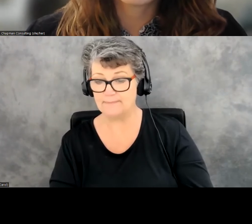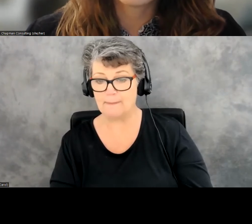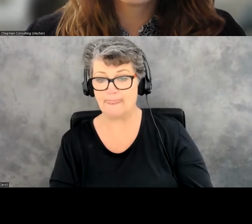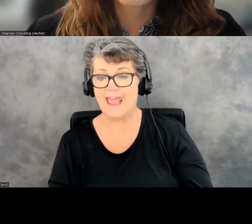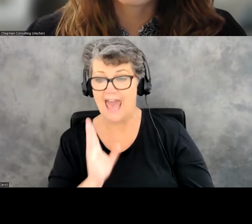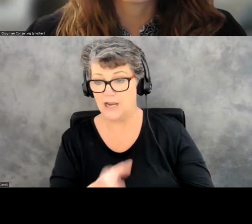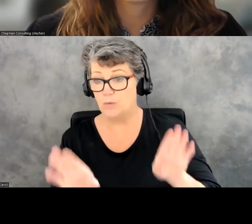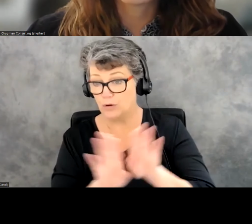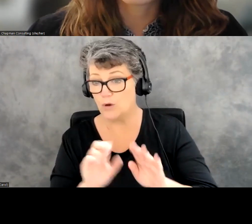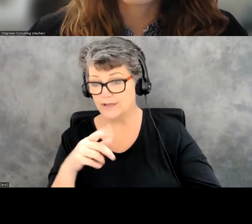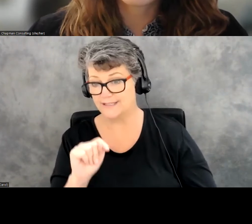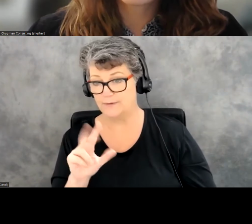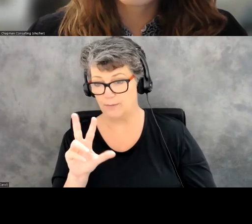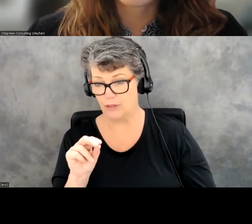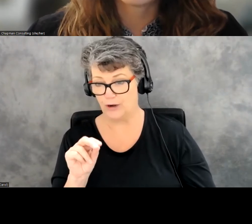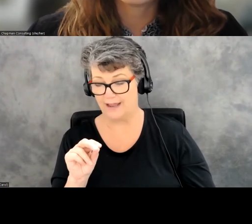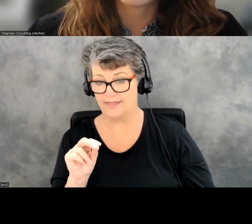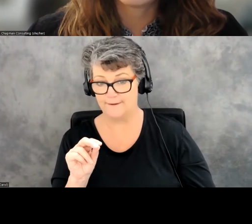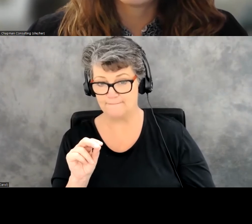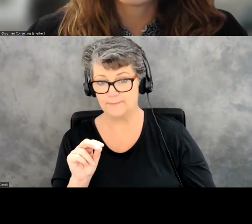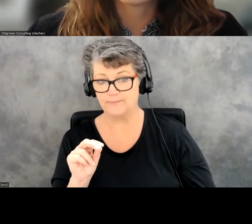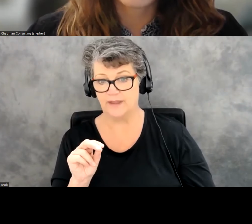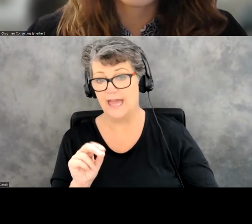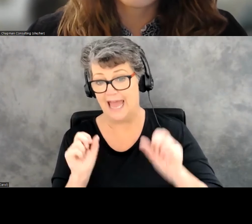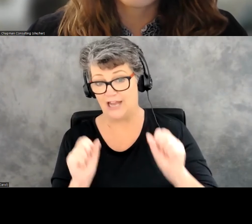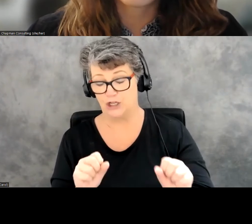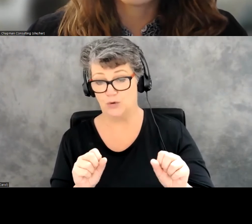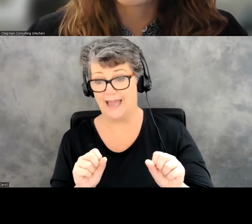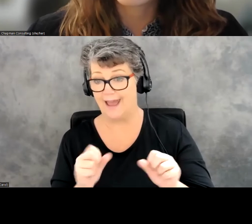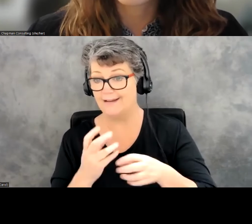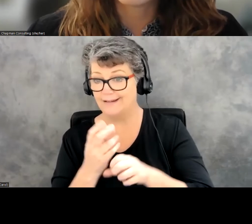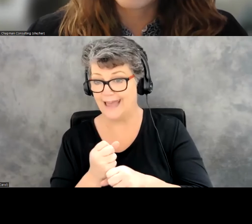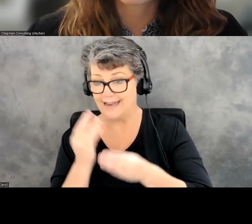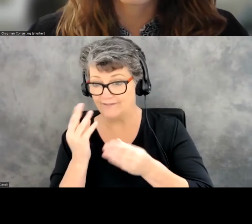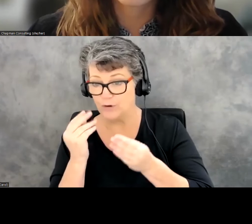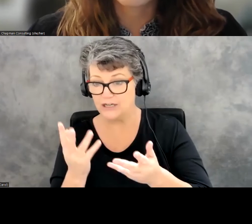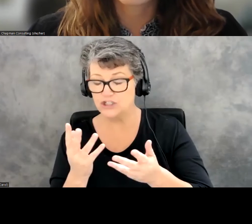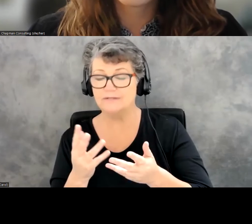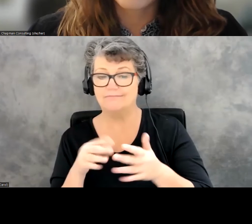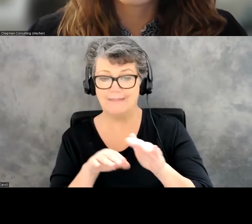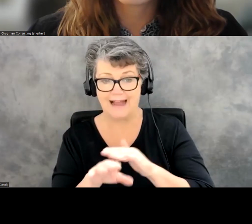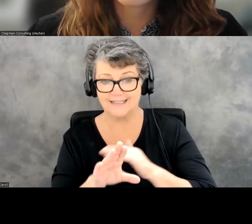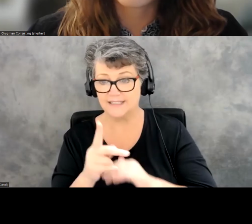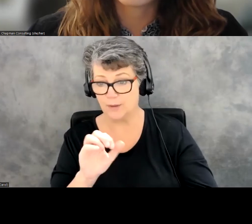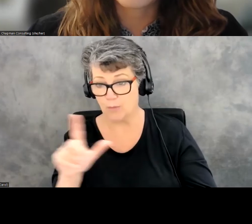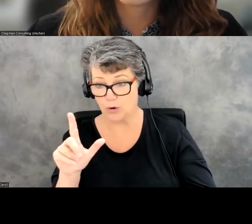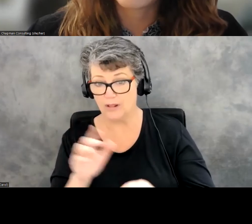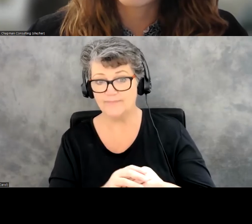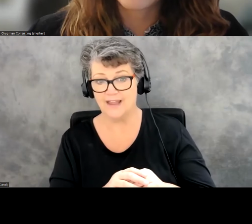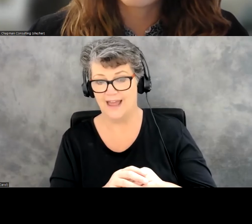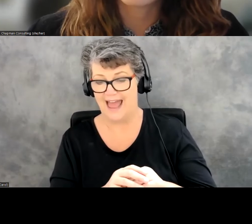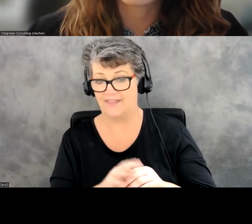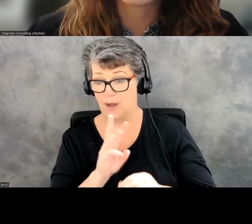it will close on September 30th, and you can obtain information and access the portal at